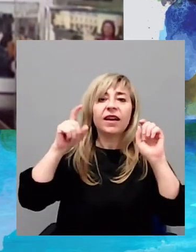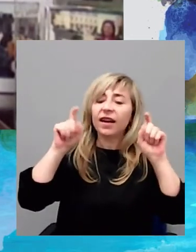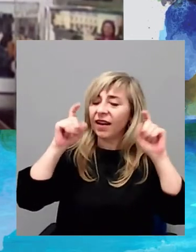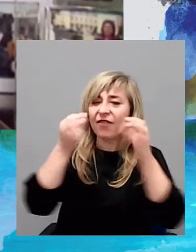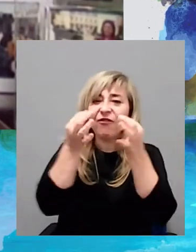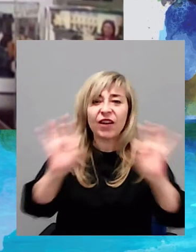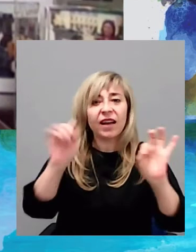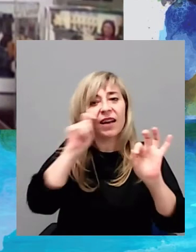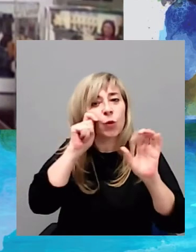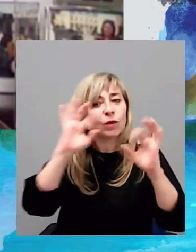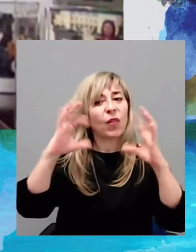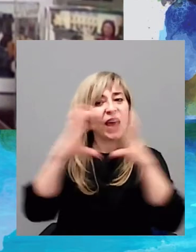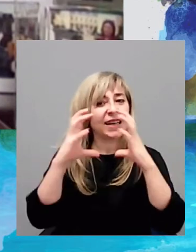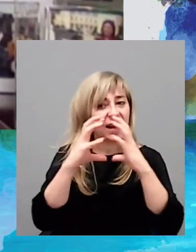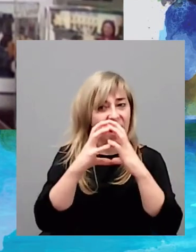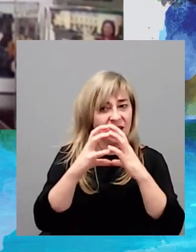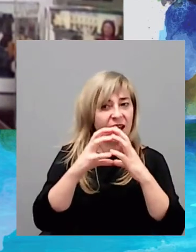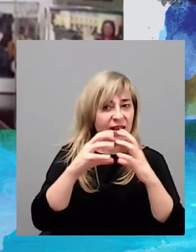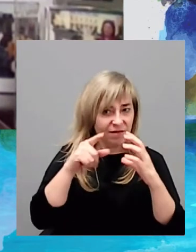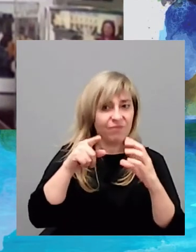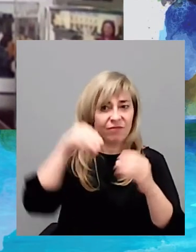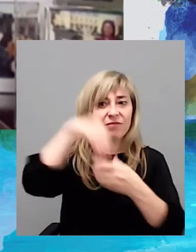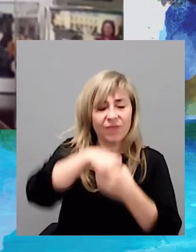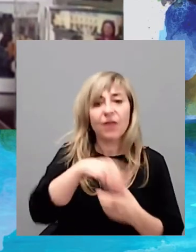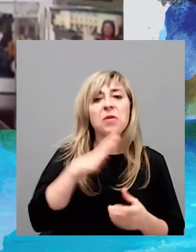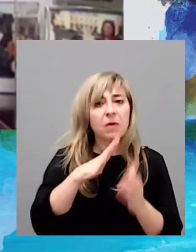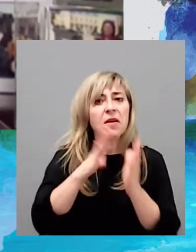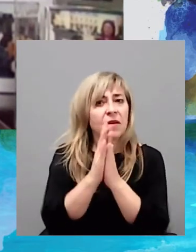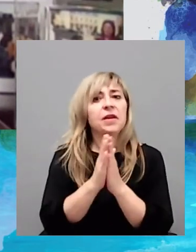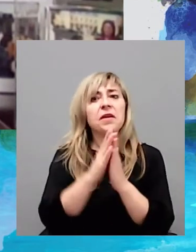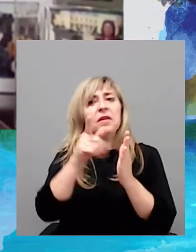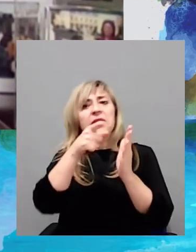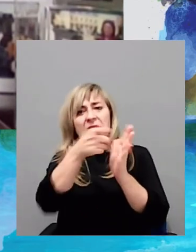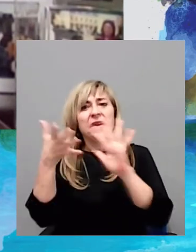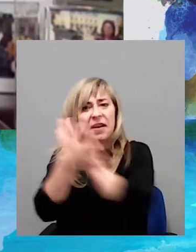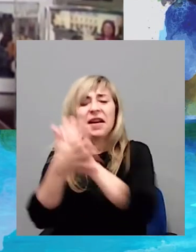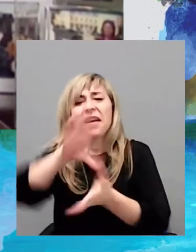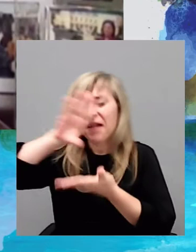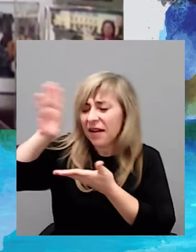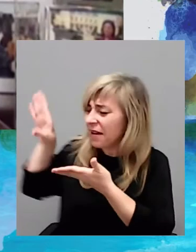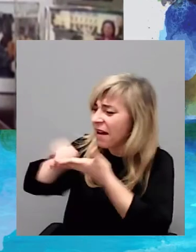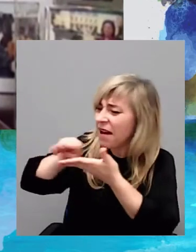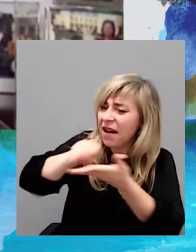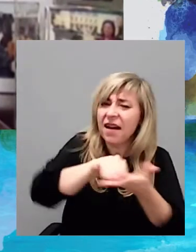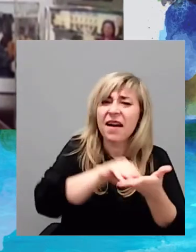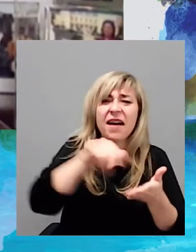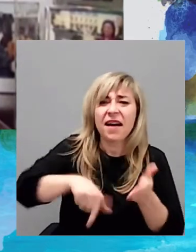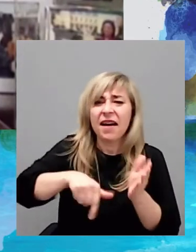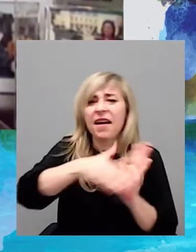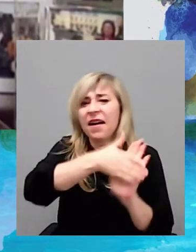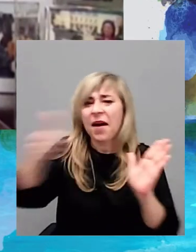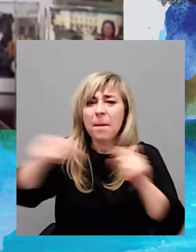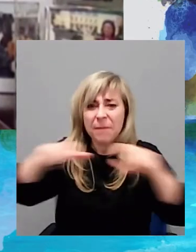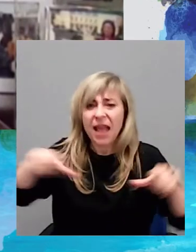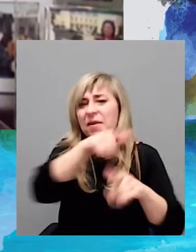Free Tour Granada for Diversity. Maria Luisa, tell us more about the project